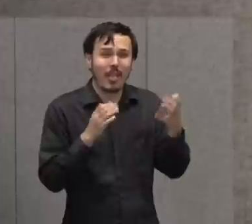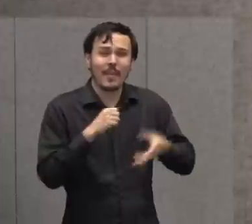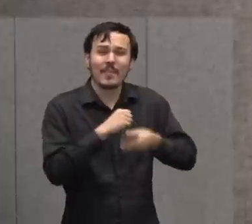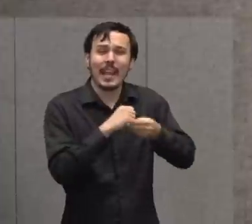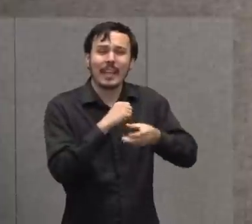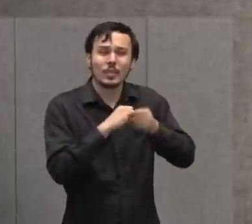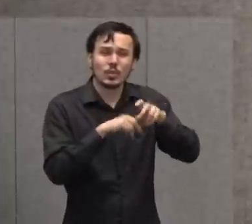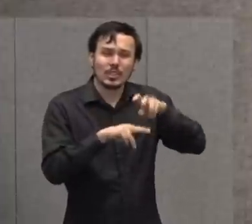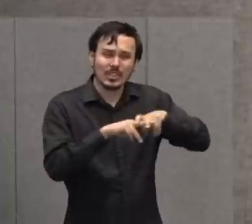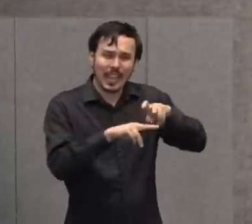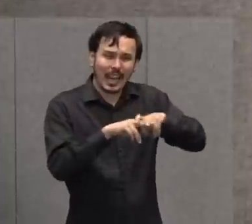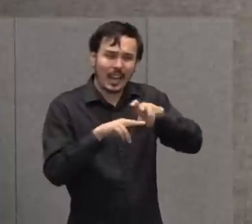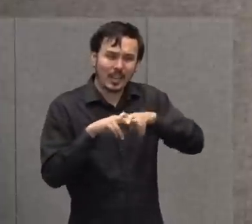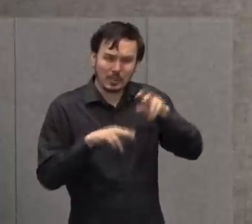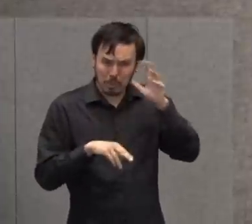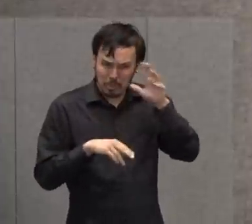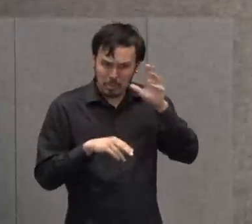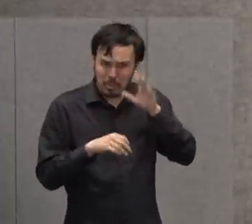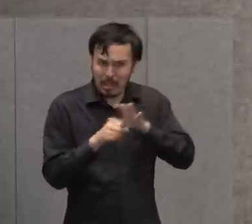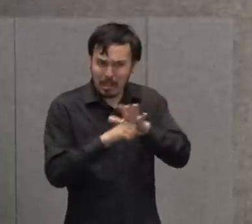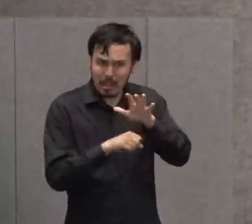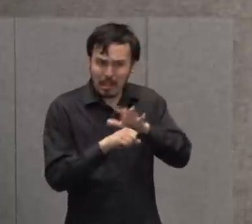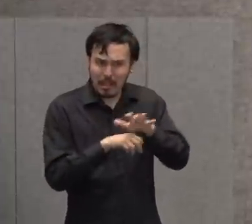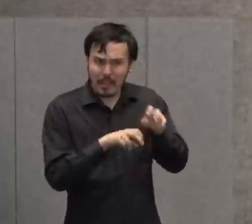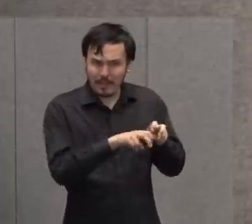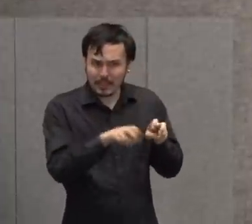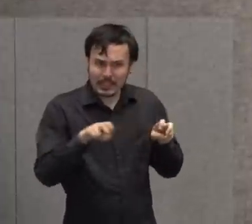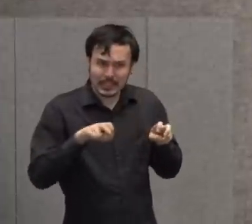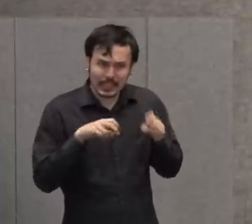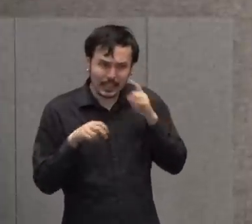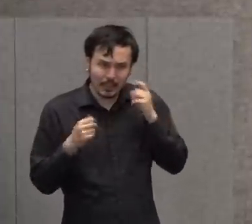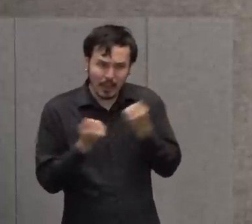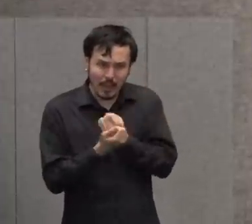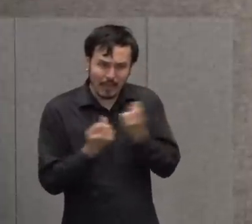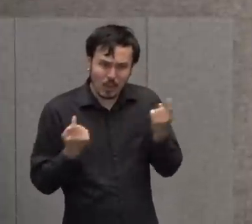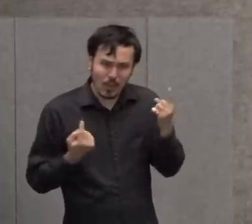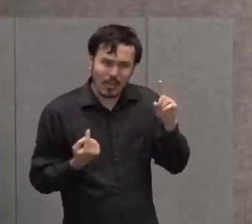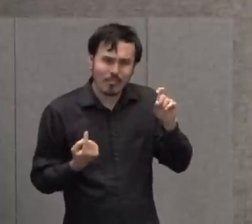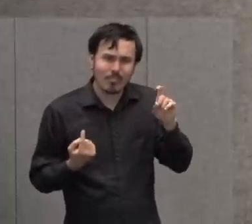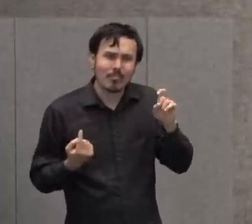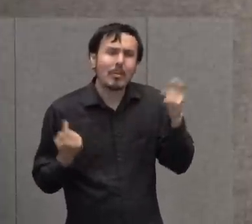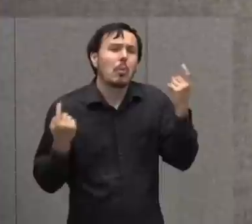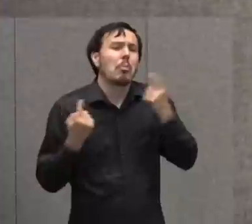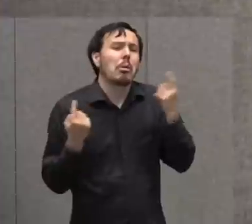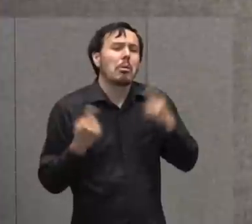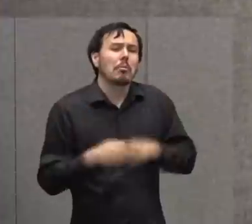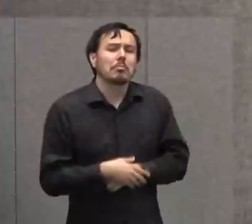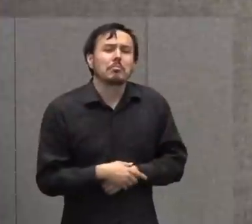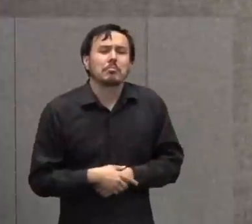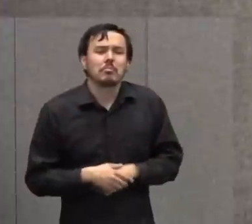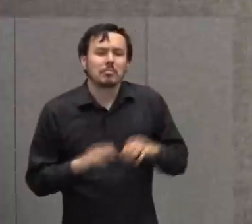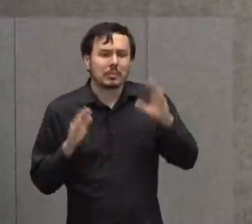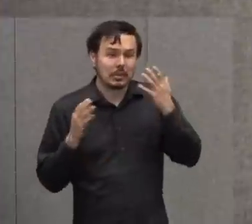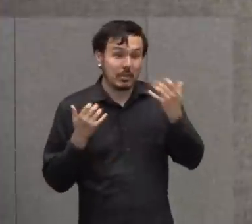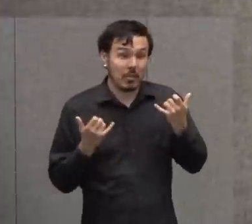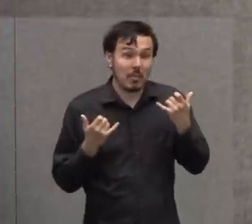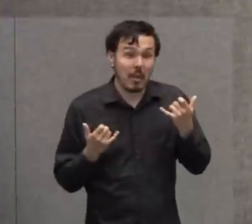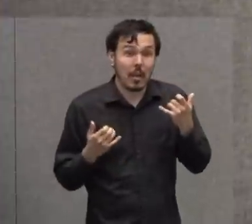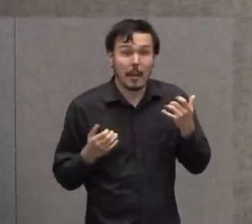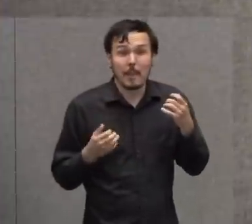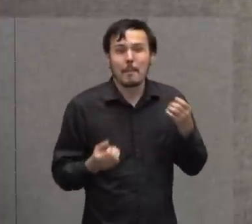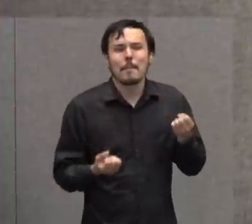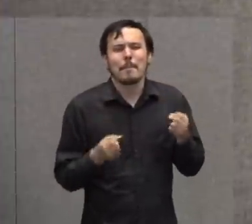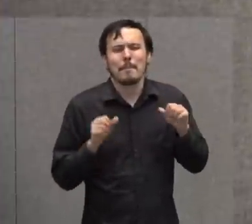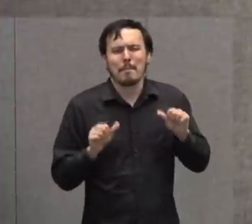stacked up. So are they going to end up having enough seats for everybody? I wonder. Looks like right now they might be able to